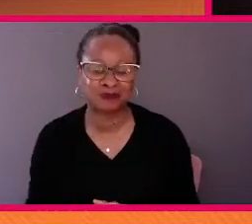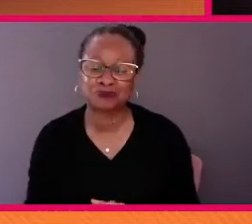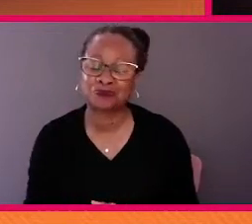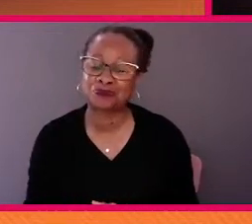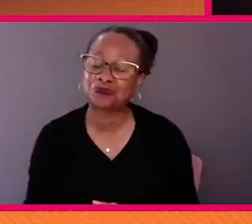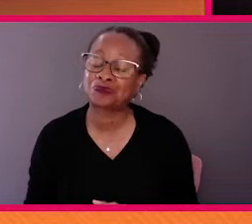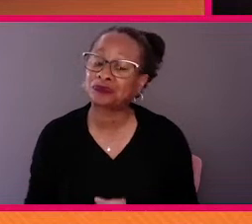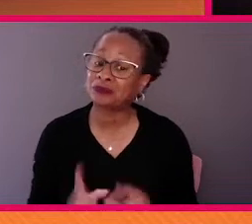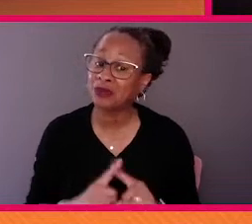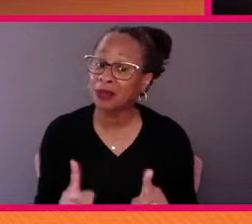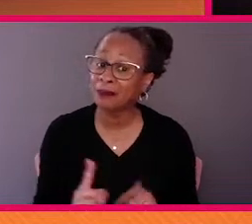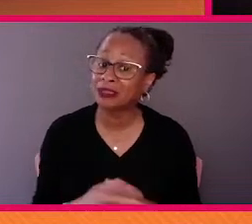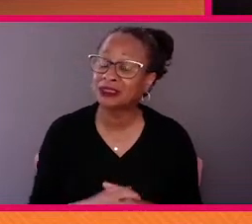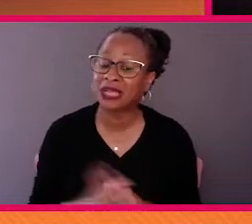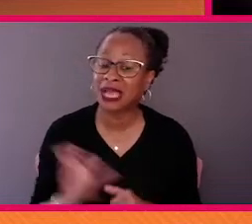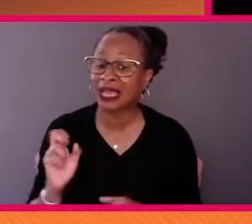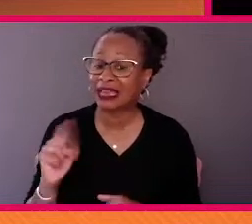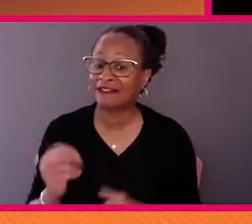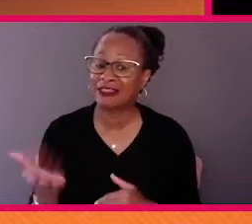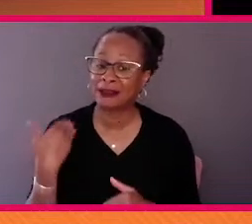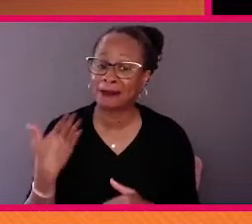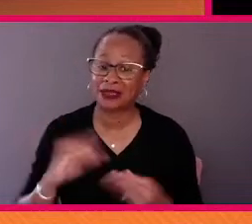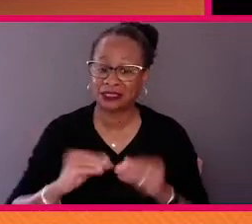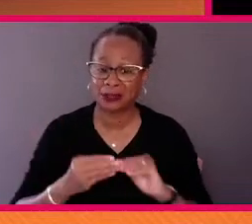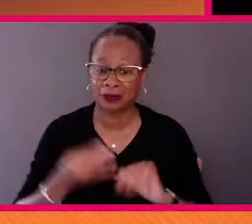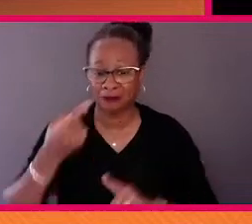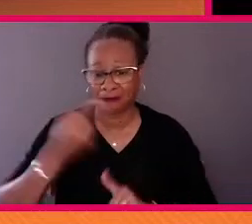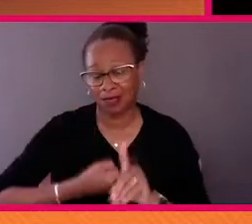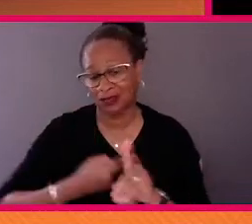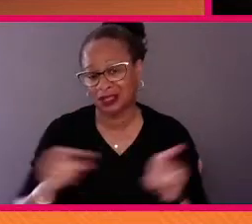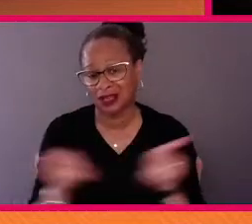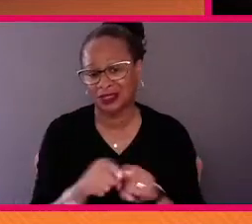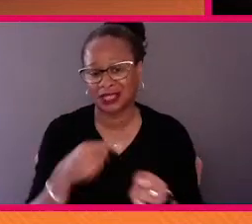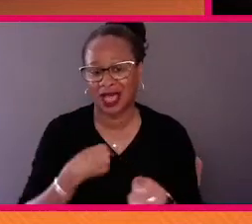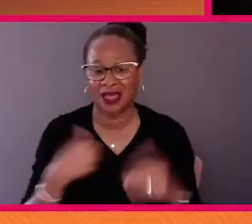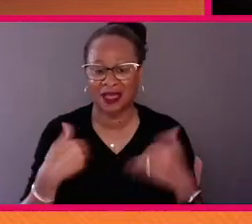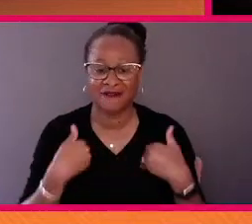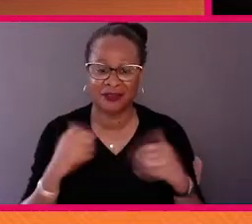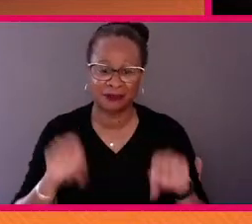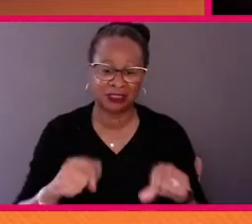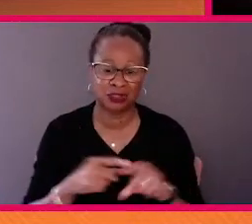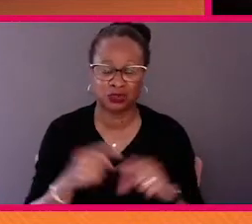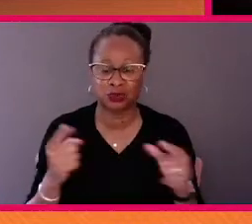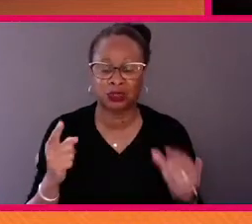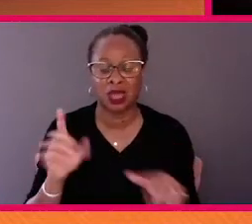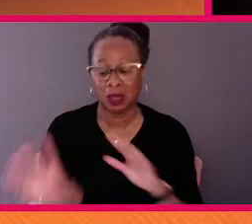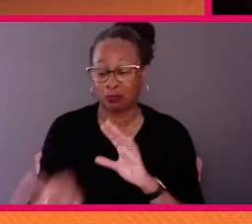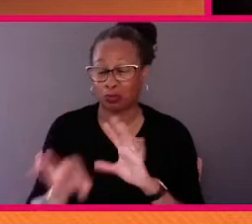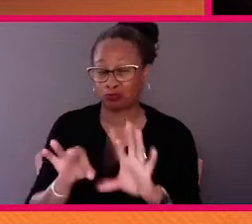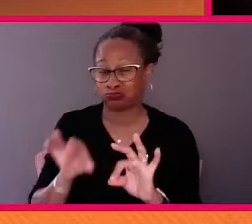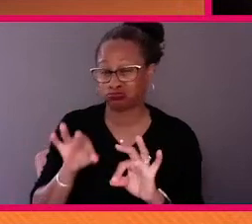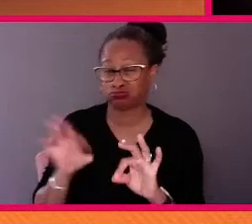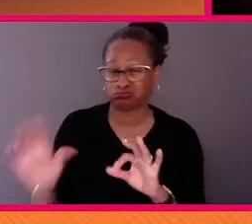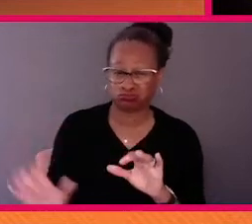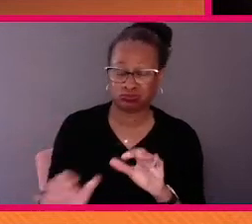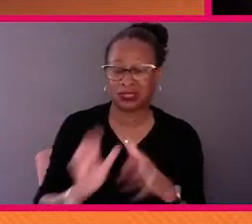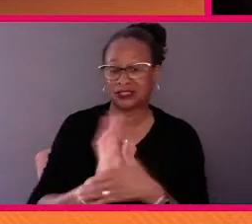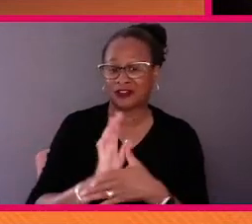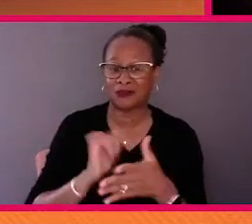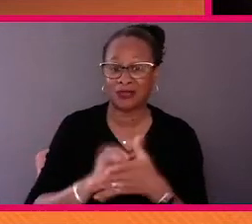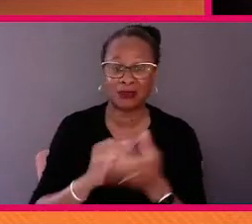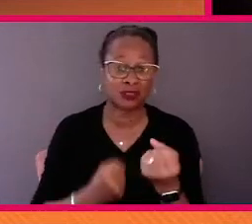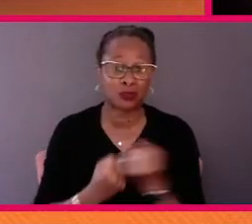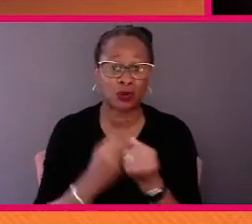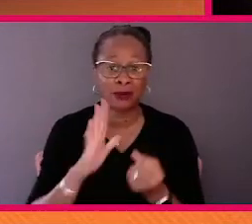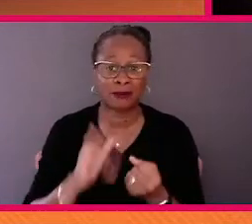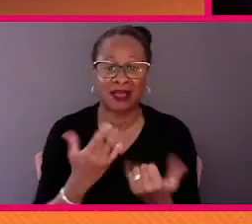even the past number of months, as I've been able to bring out this film that was supported by Firelight and get to meet all